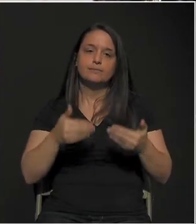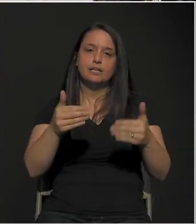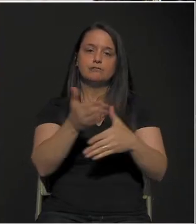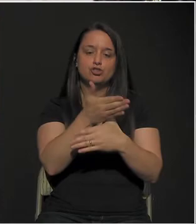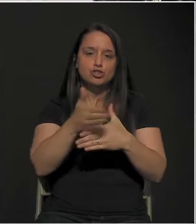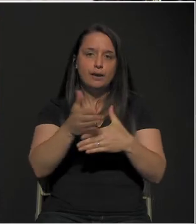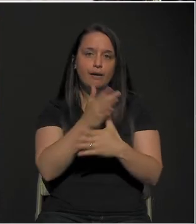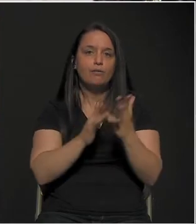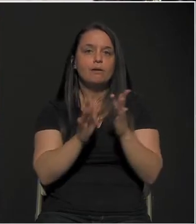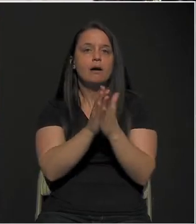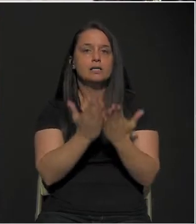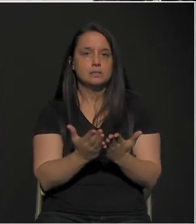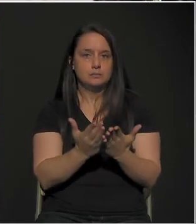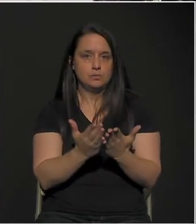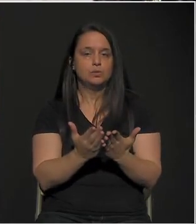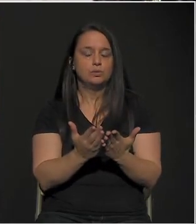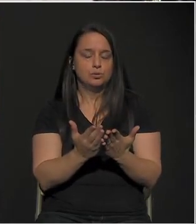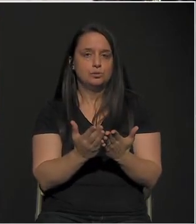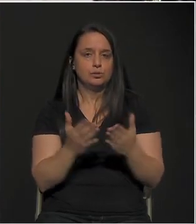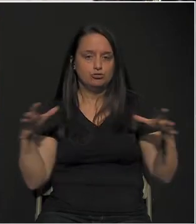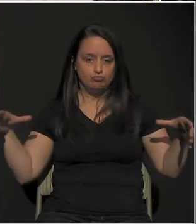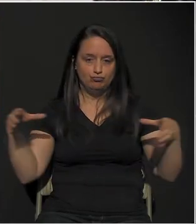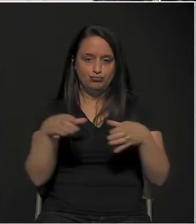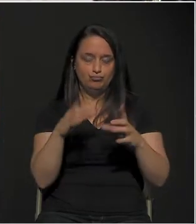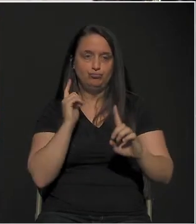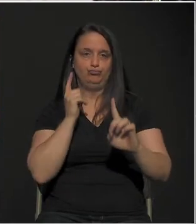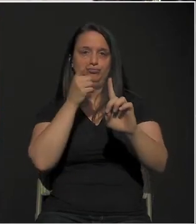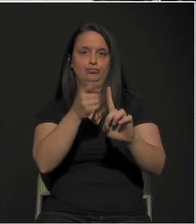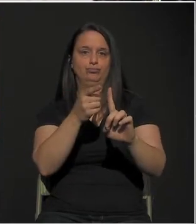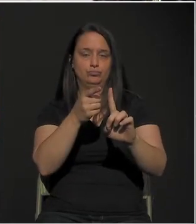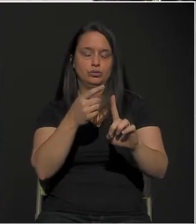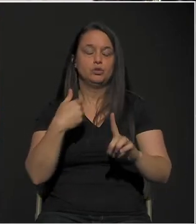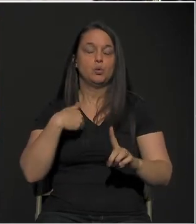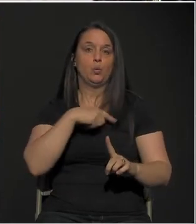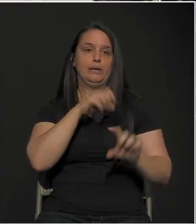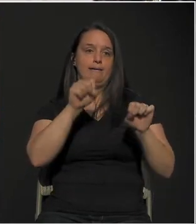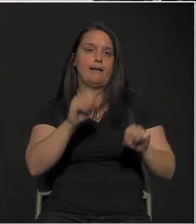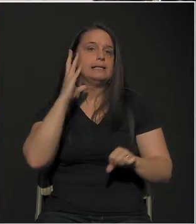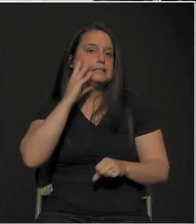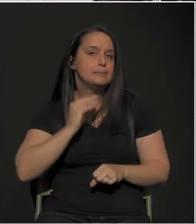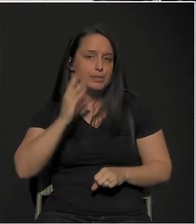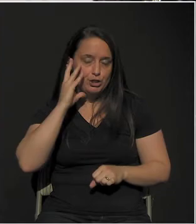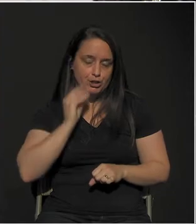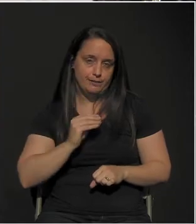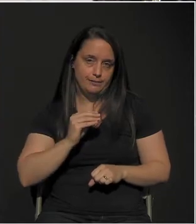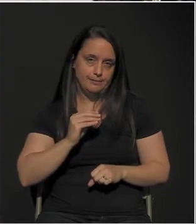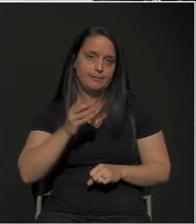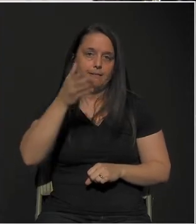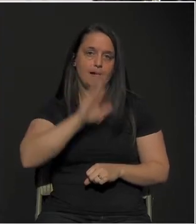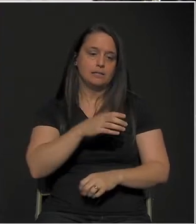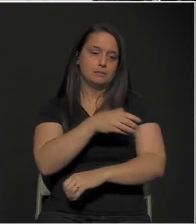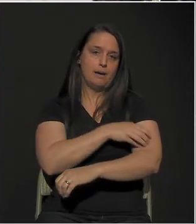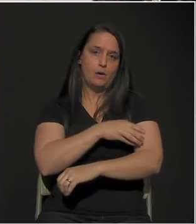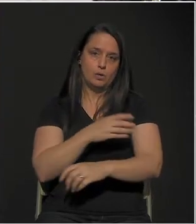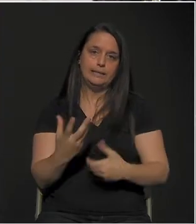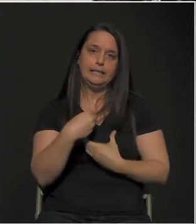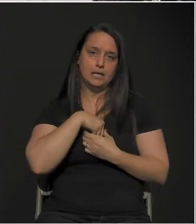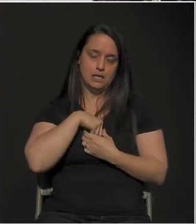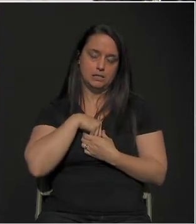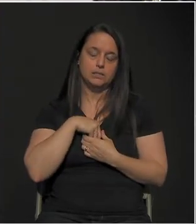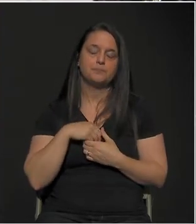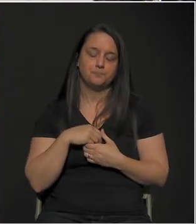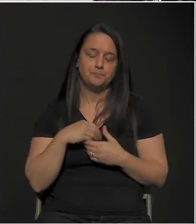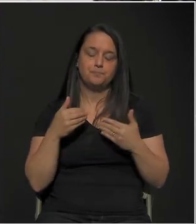get on mission so we can experience the reality of the power of God in us. Let's